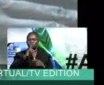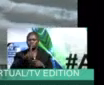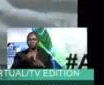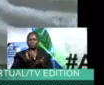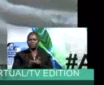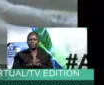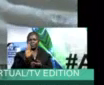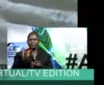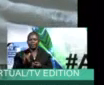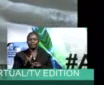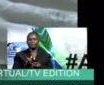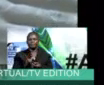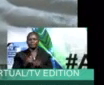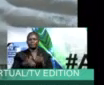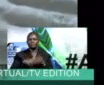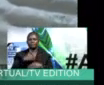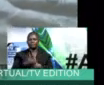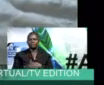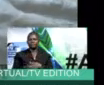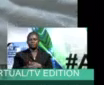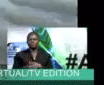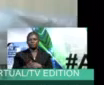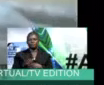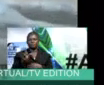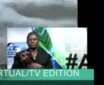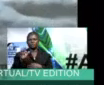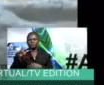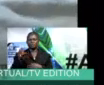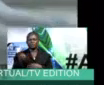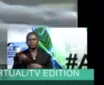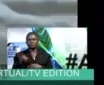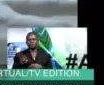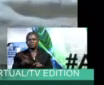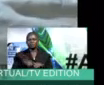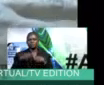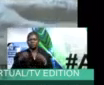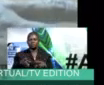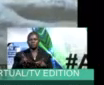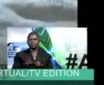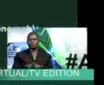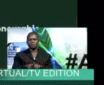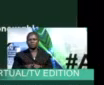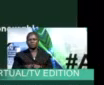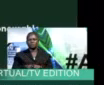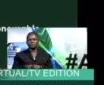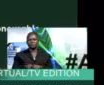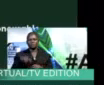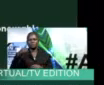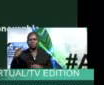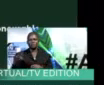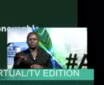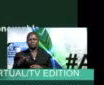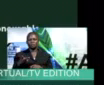is to ensure that by next, you know, by 2030, as much as